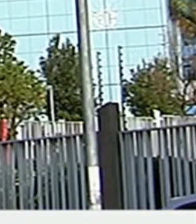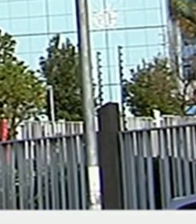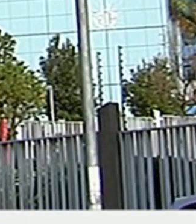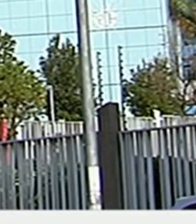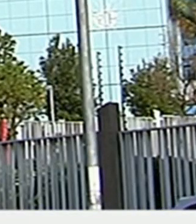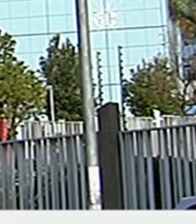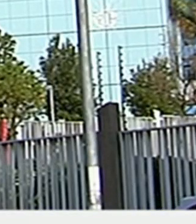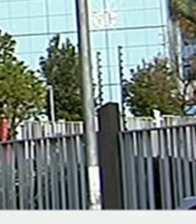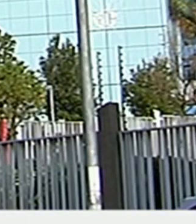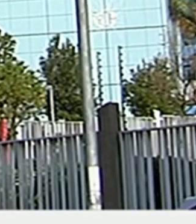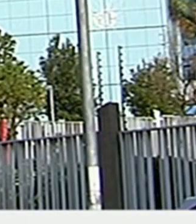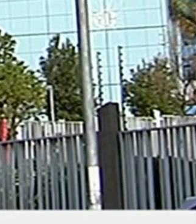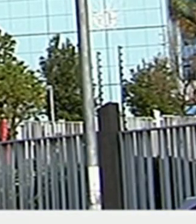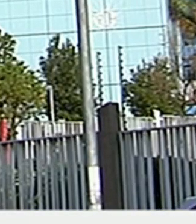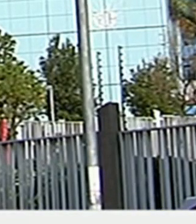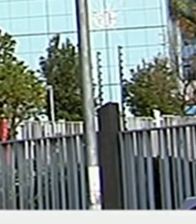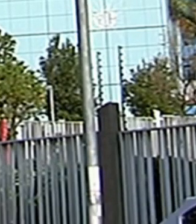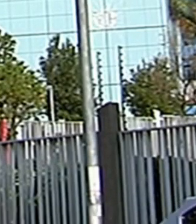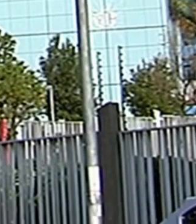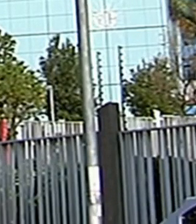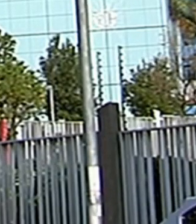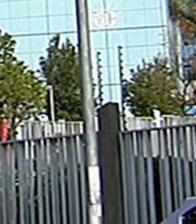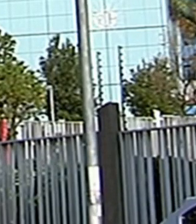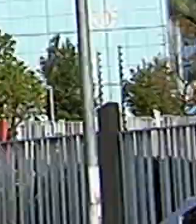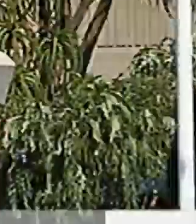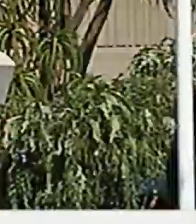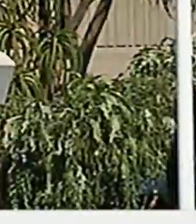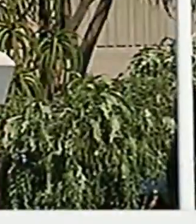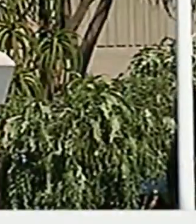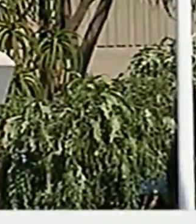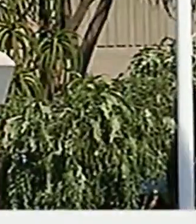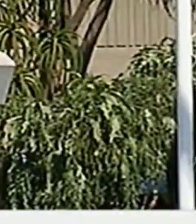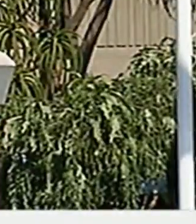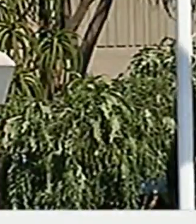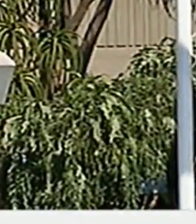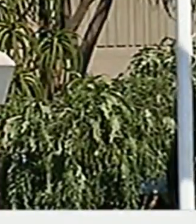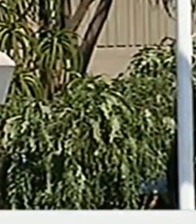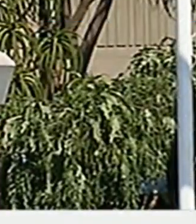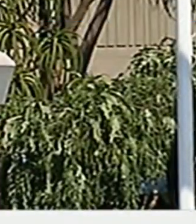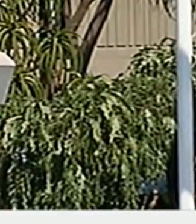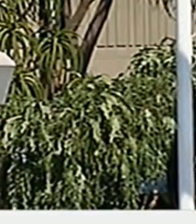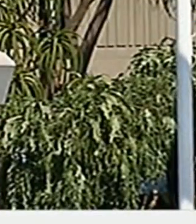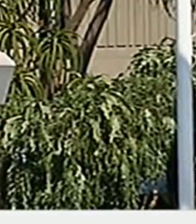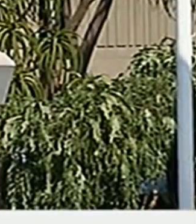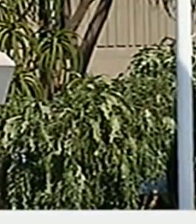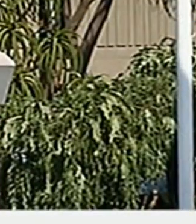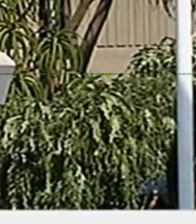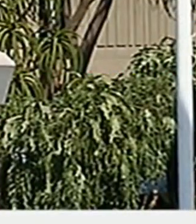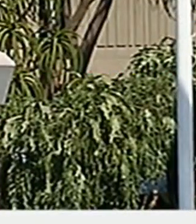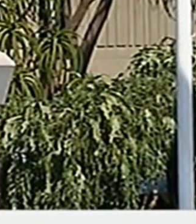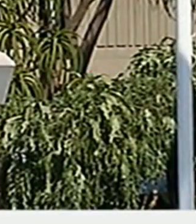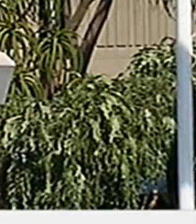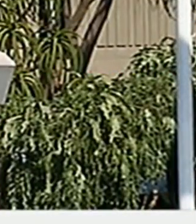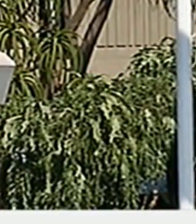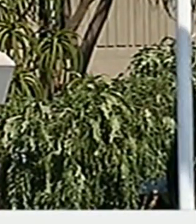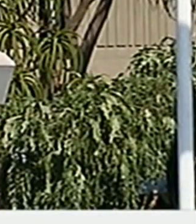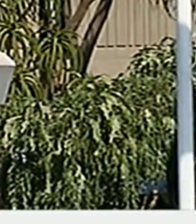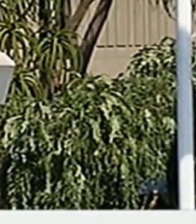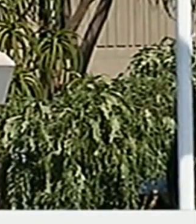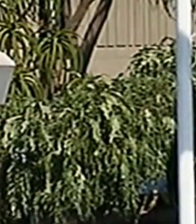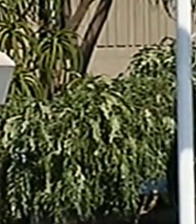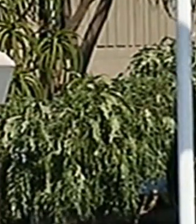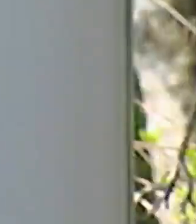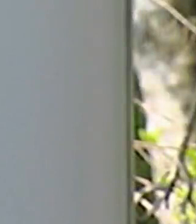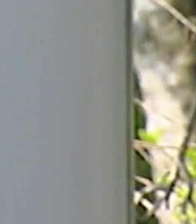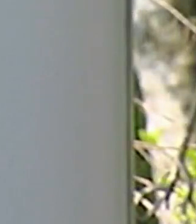Tiralogaso eno ya setšhaba e ntse sena boto malatsi a feta 100 ga jaana ka Sedimonthole gola palamente ya tlanegisitse maina